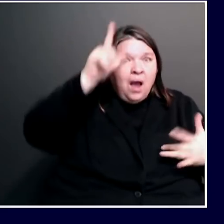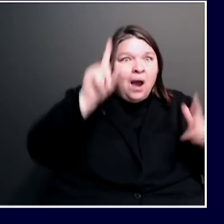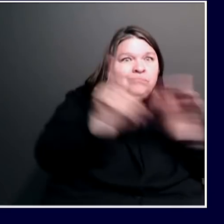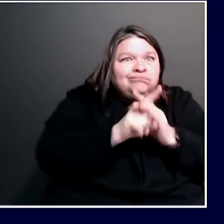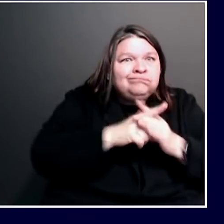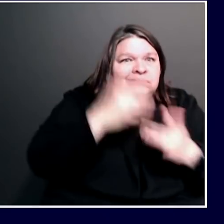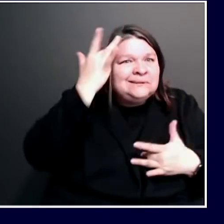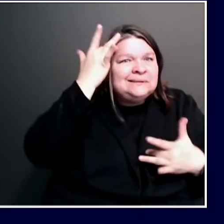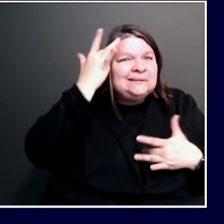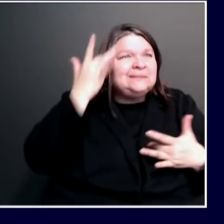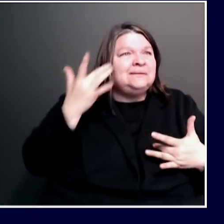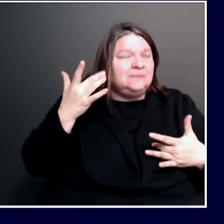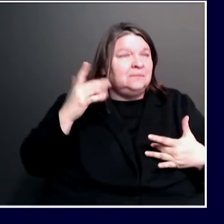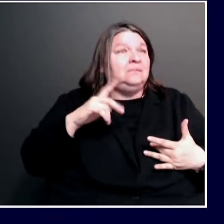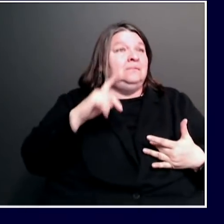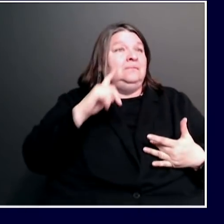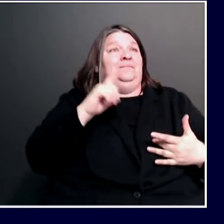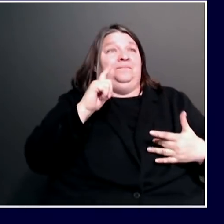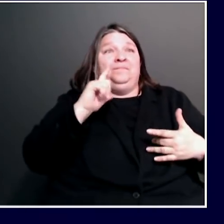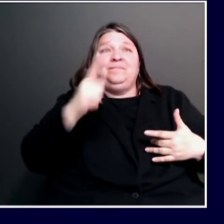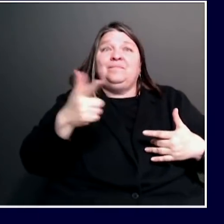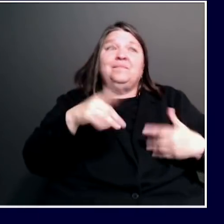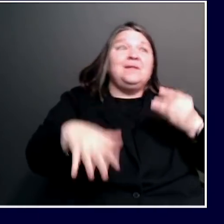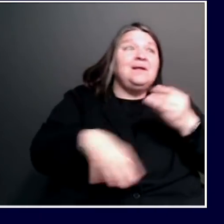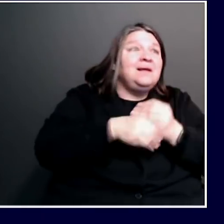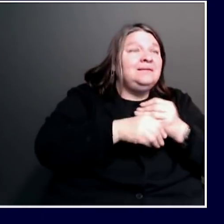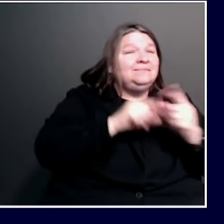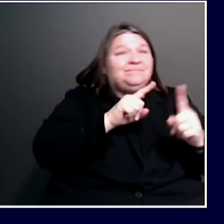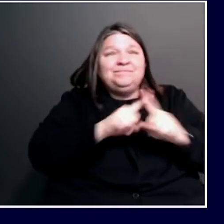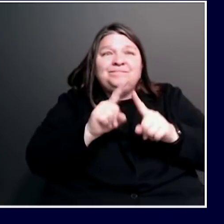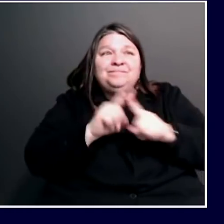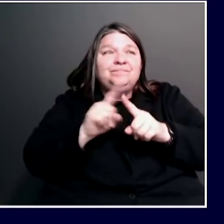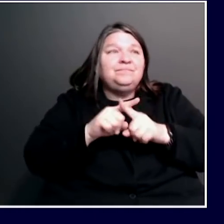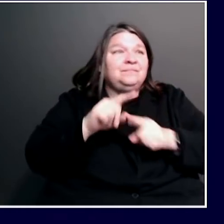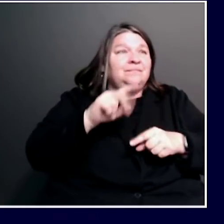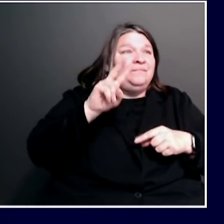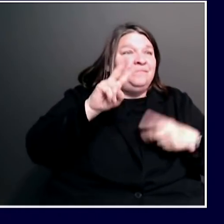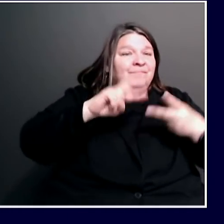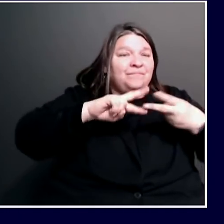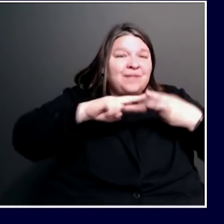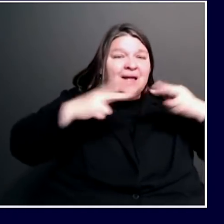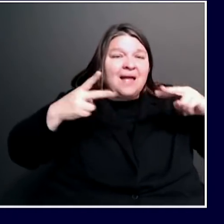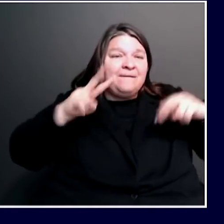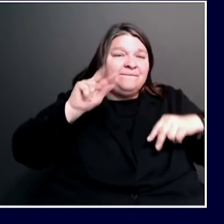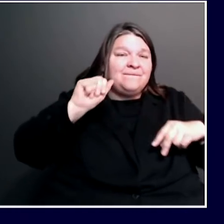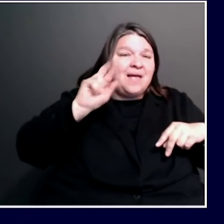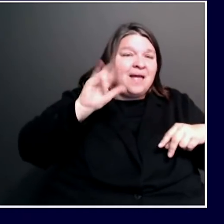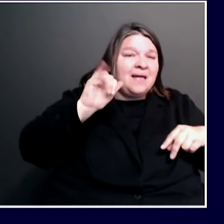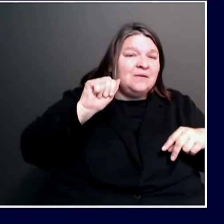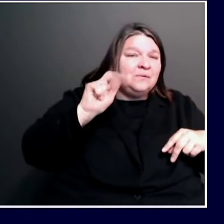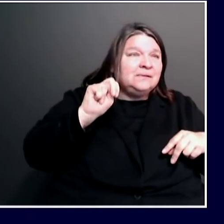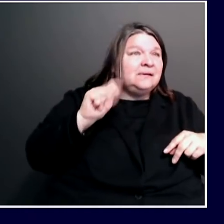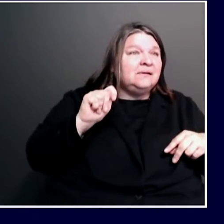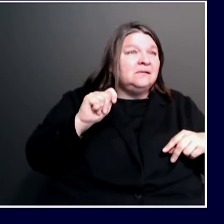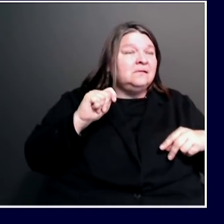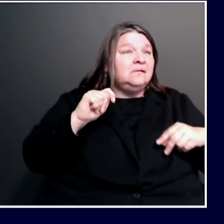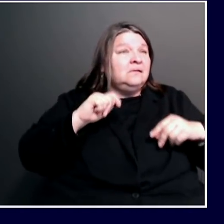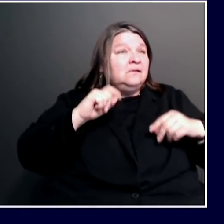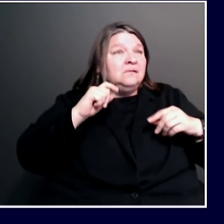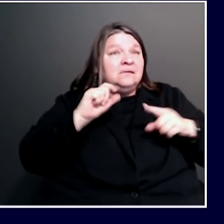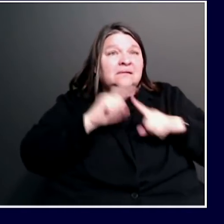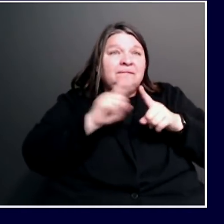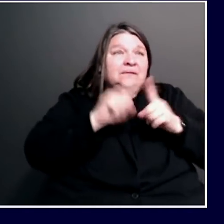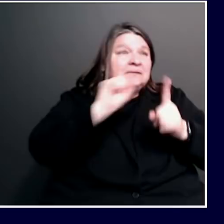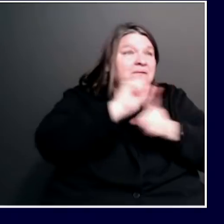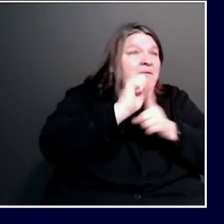down the line, Tau or Sigma, is in effect the anti-Omicron. Every one of those is flipped. It's slow